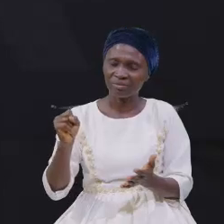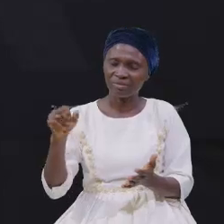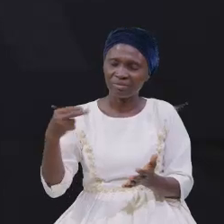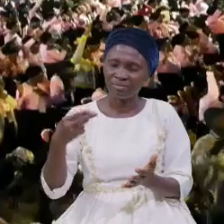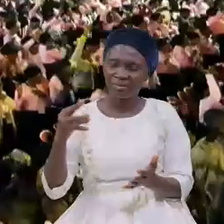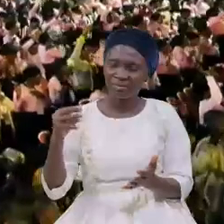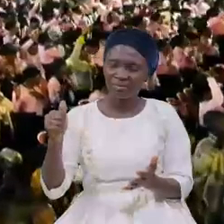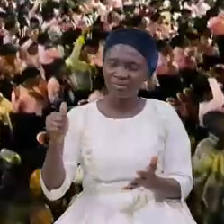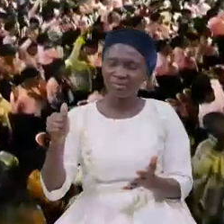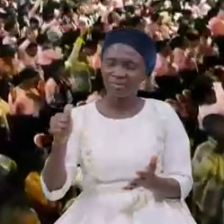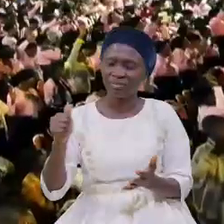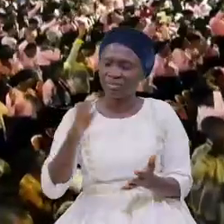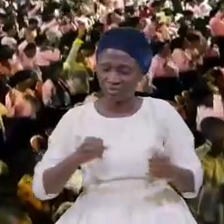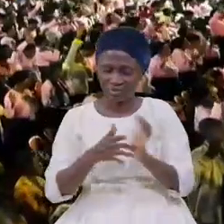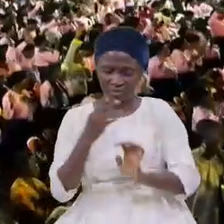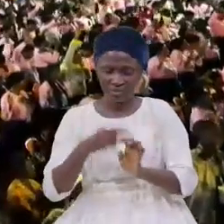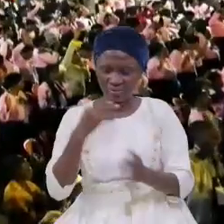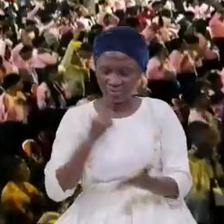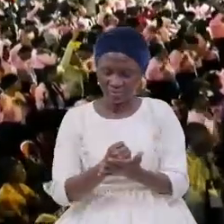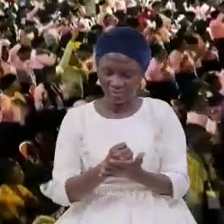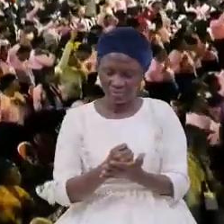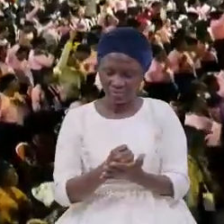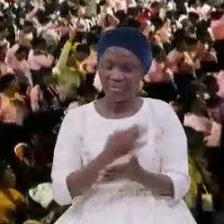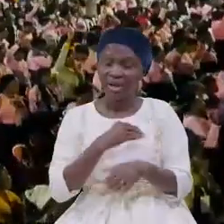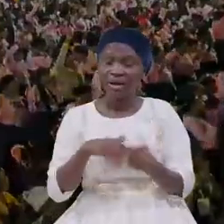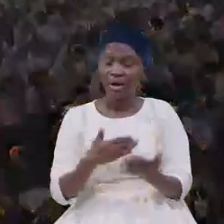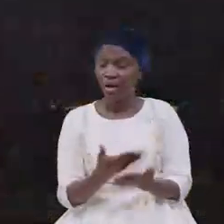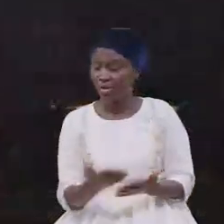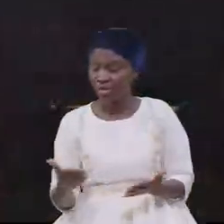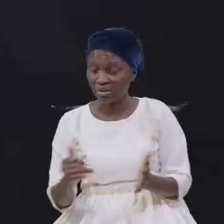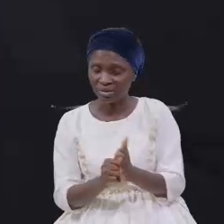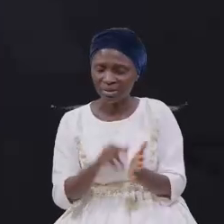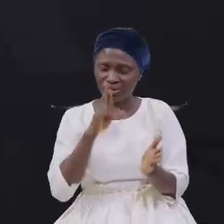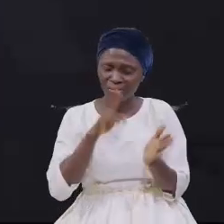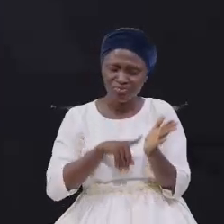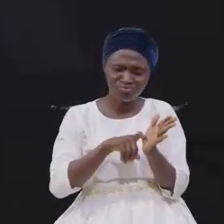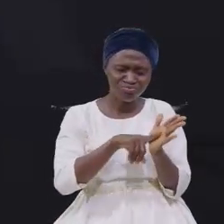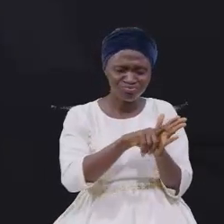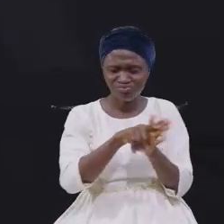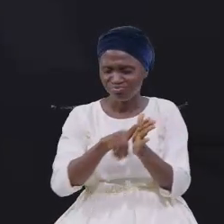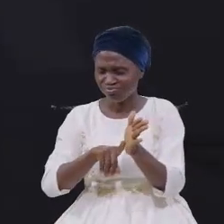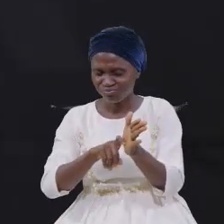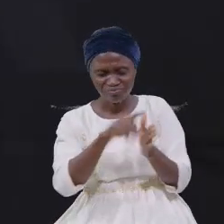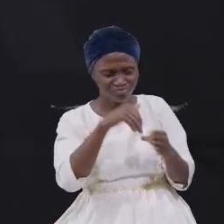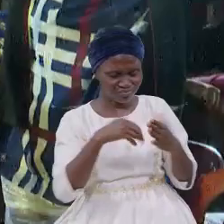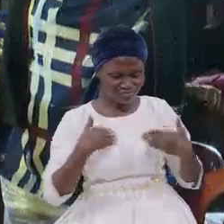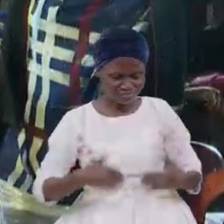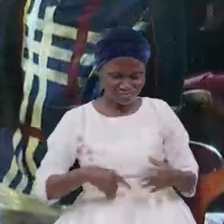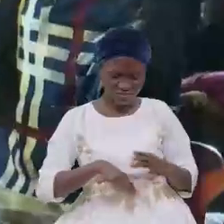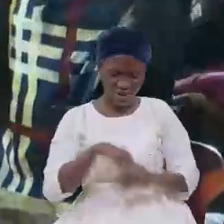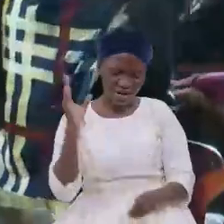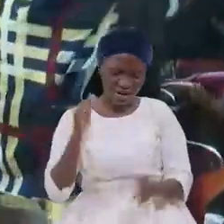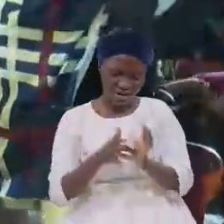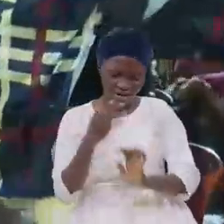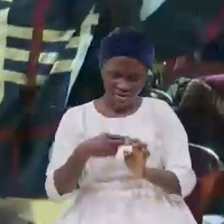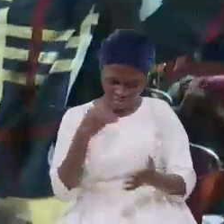Jesus' name. And all those things walking about in the body, come out in Jesus' name.